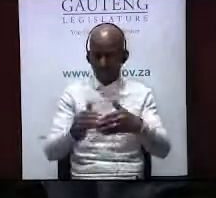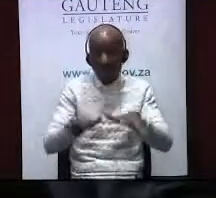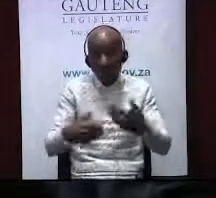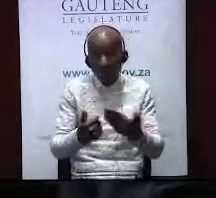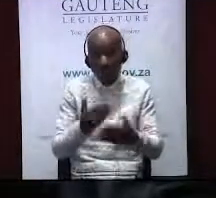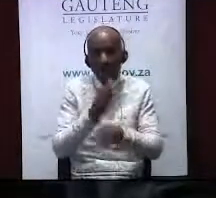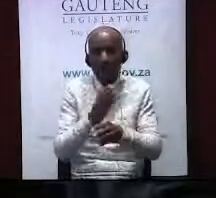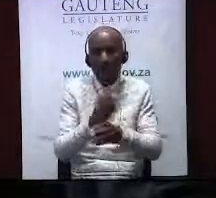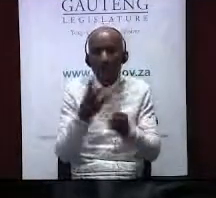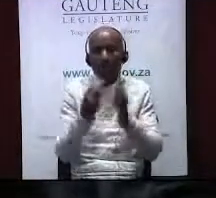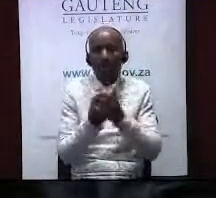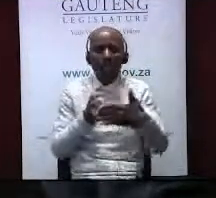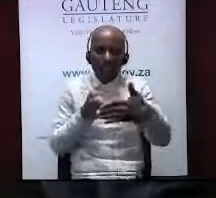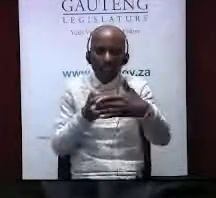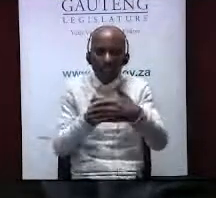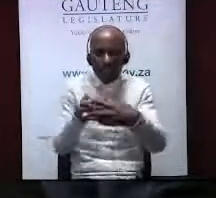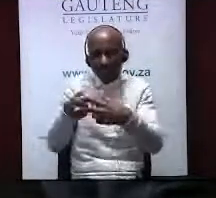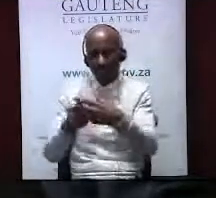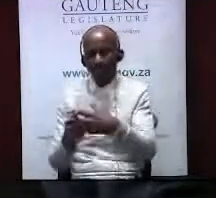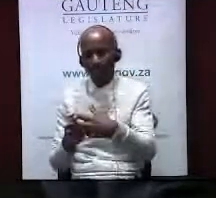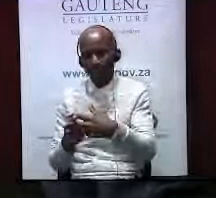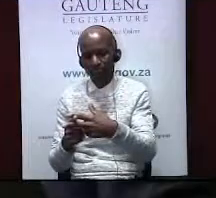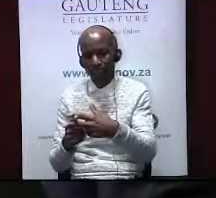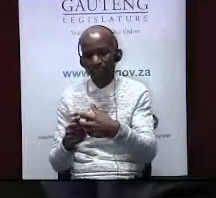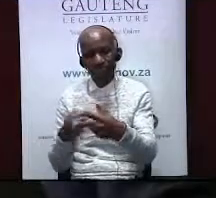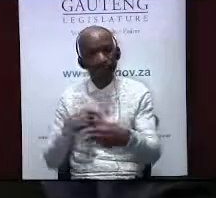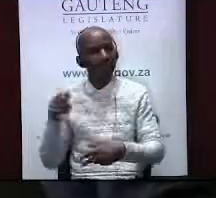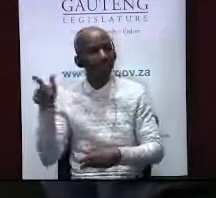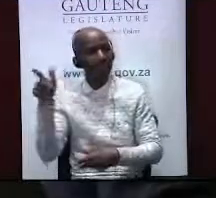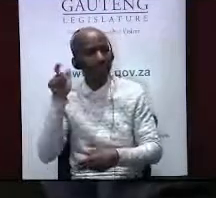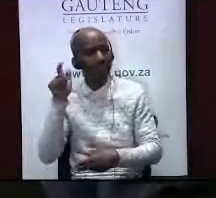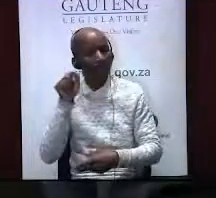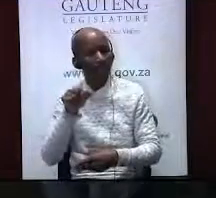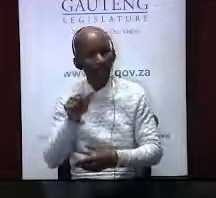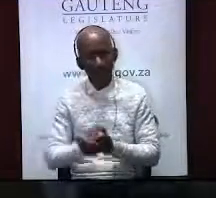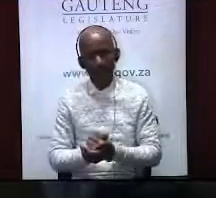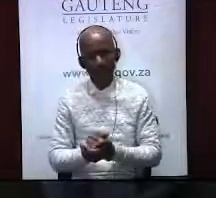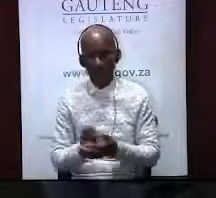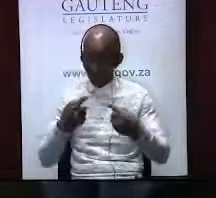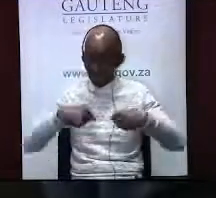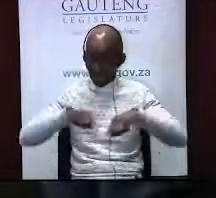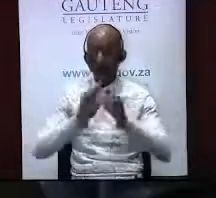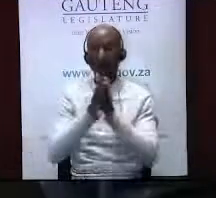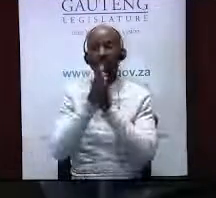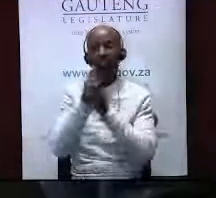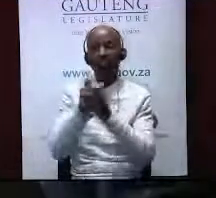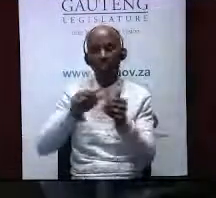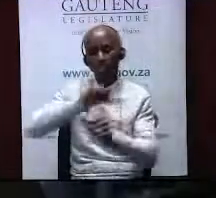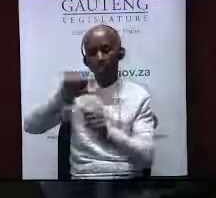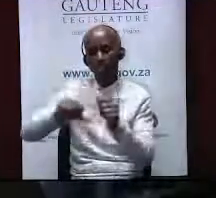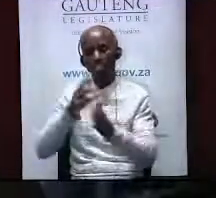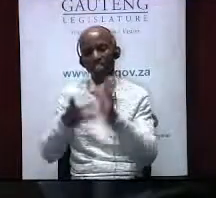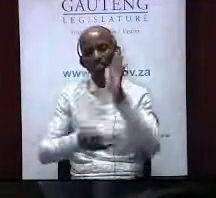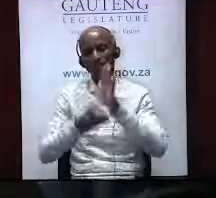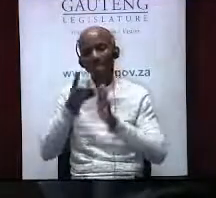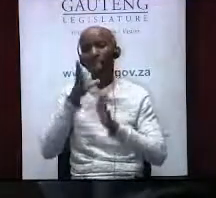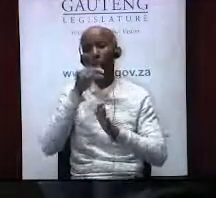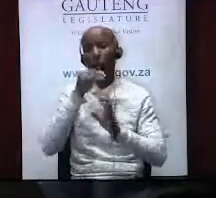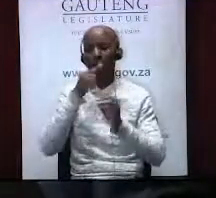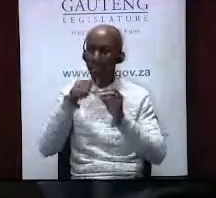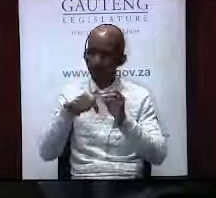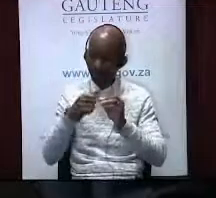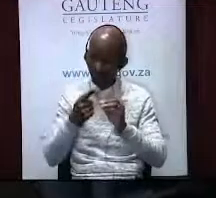do you perform with limited resources? I've heard that our head of social development have spoken